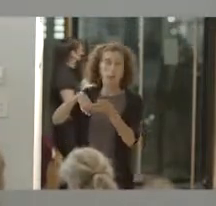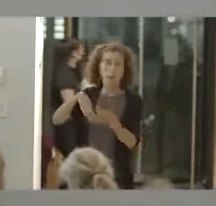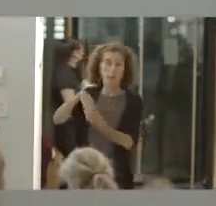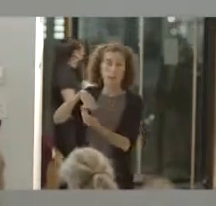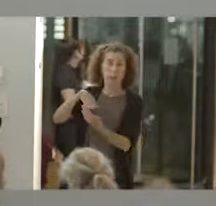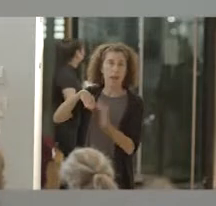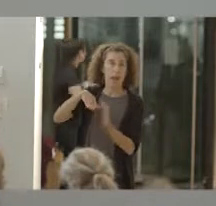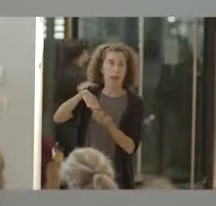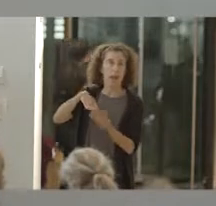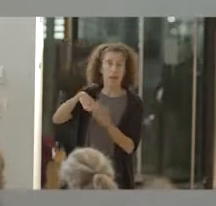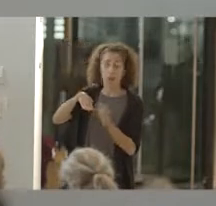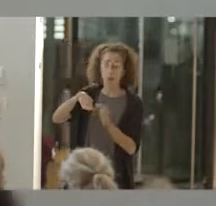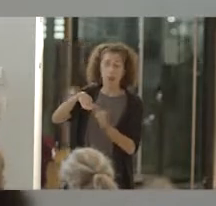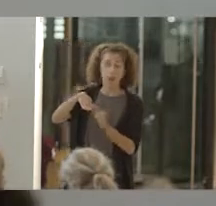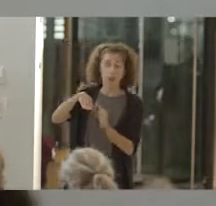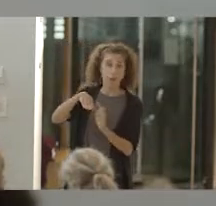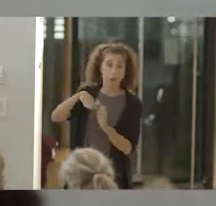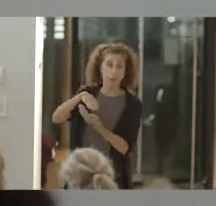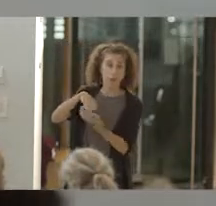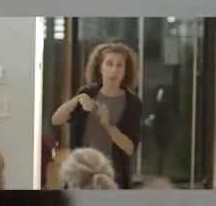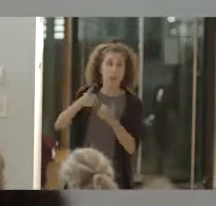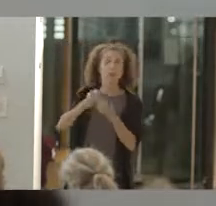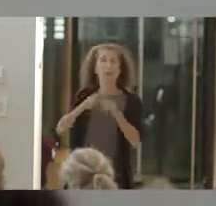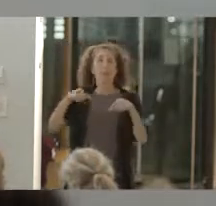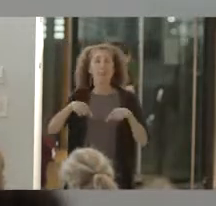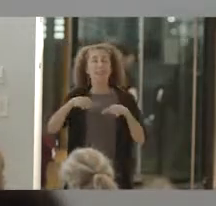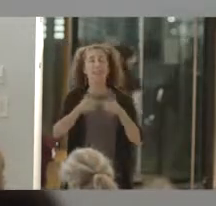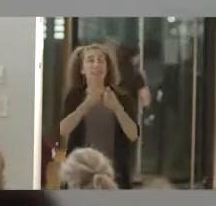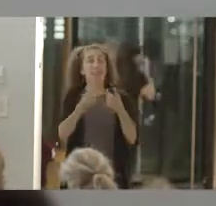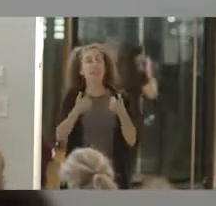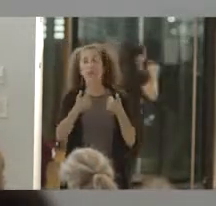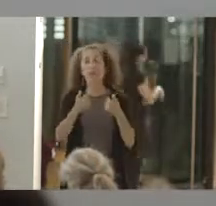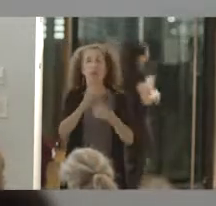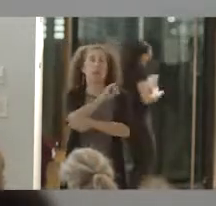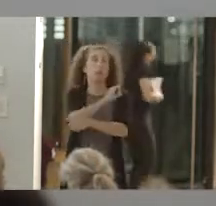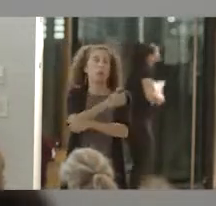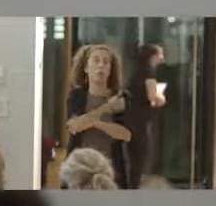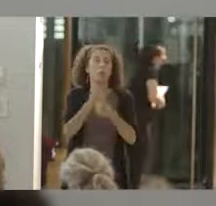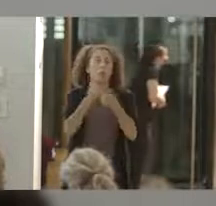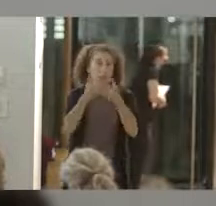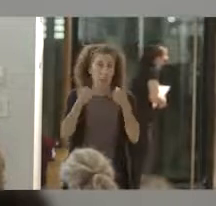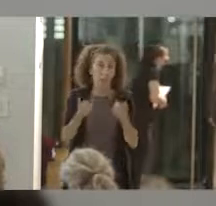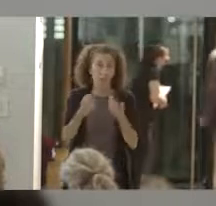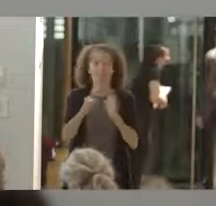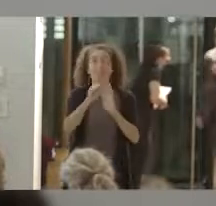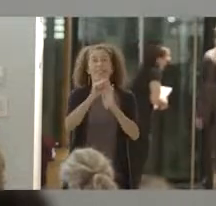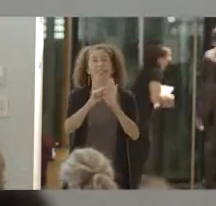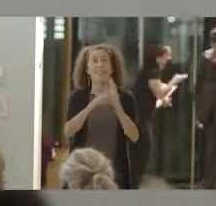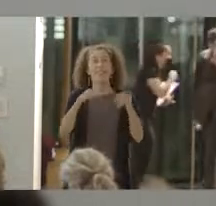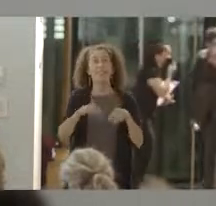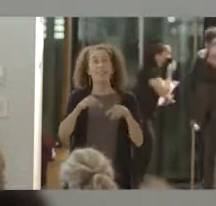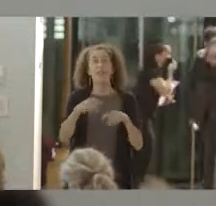We are a separate state authority, and so we have bonding authority. We have